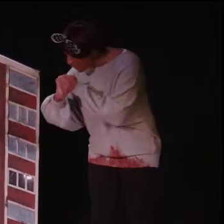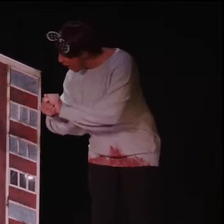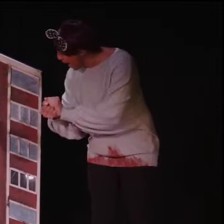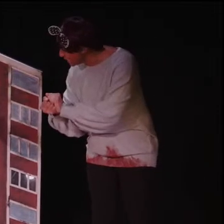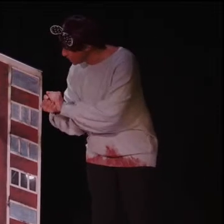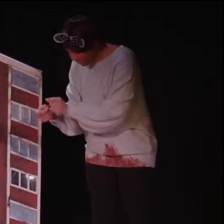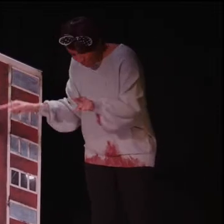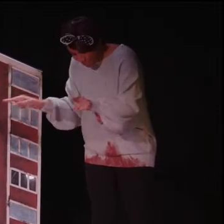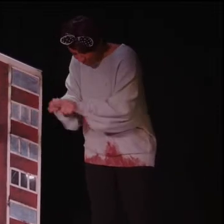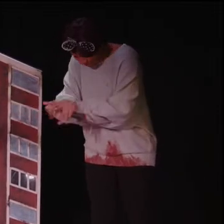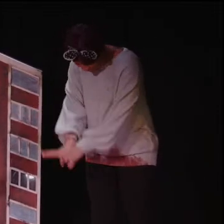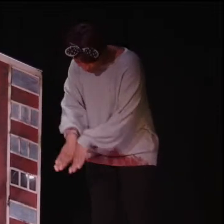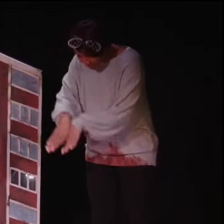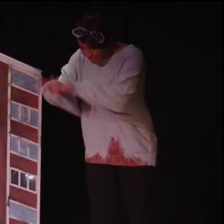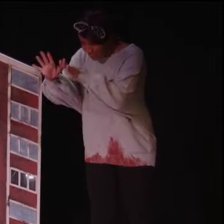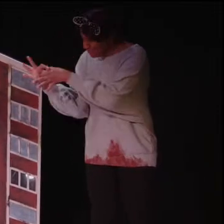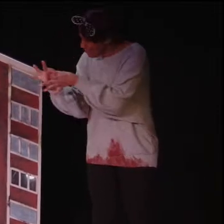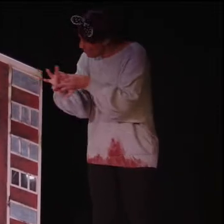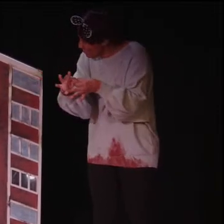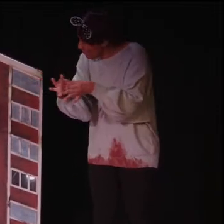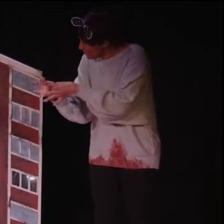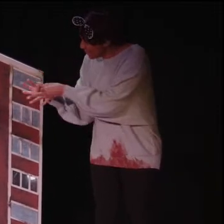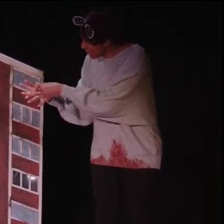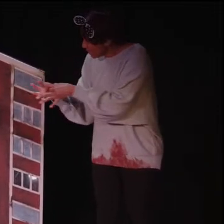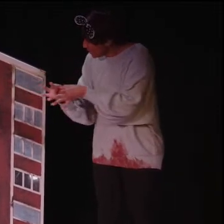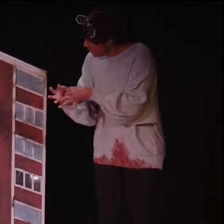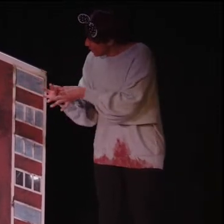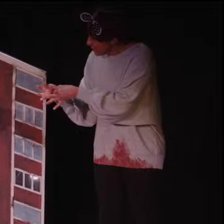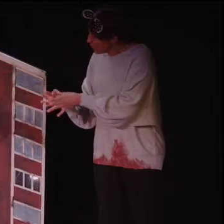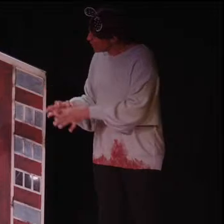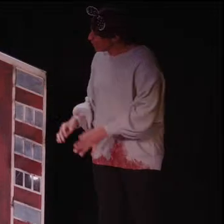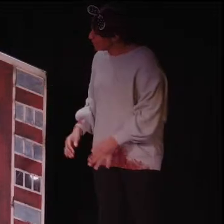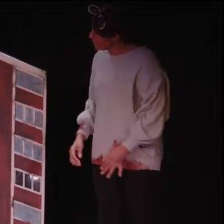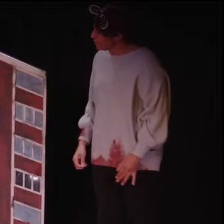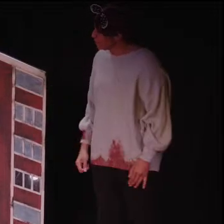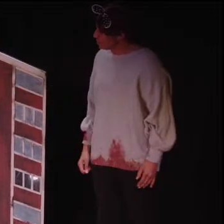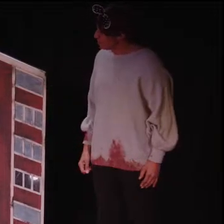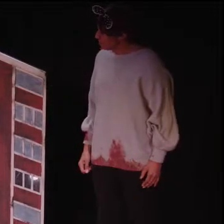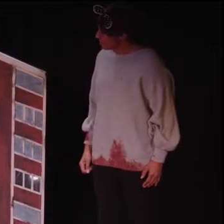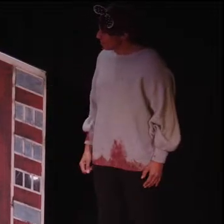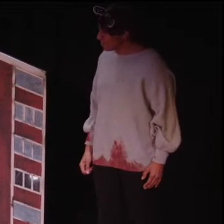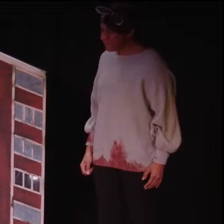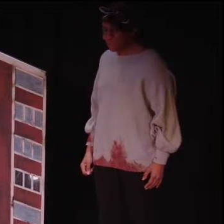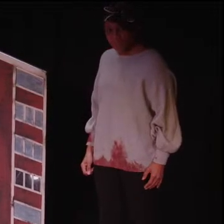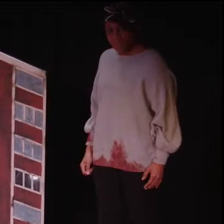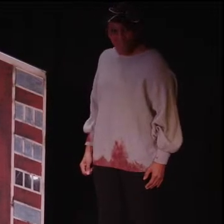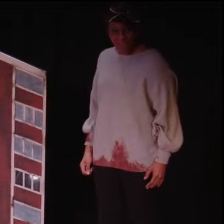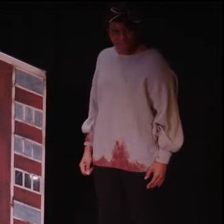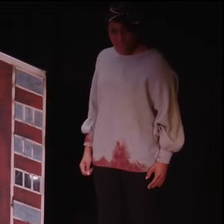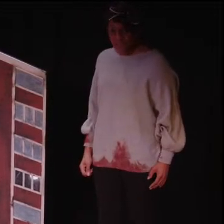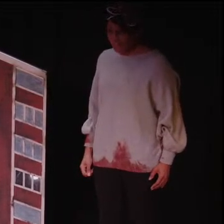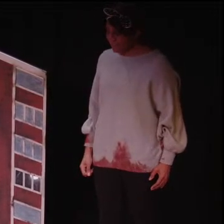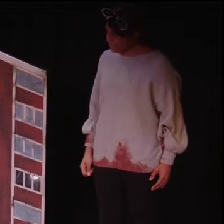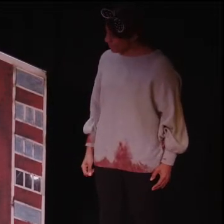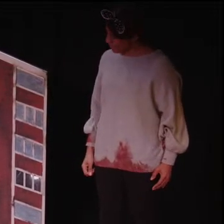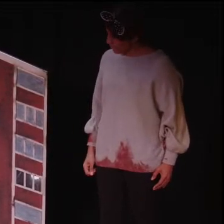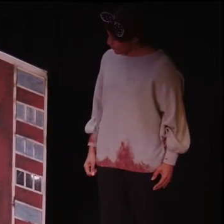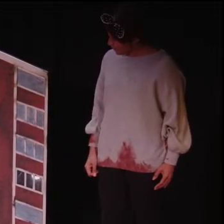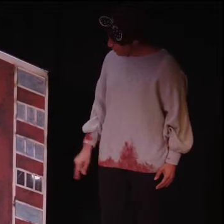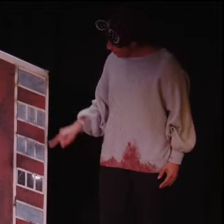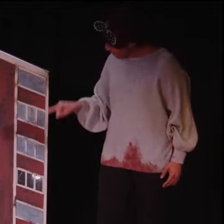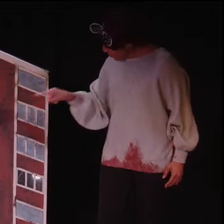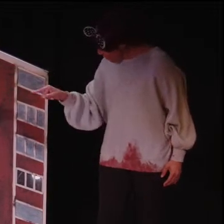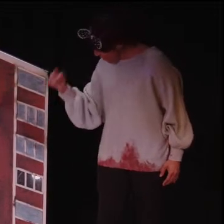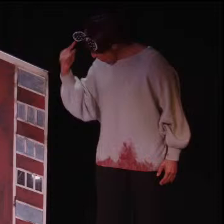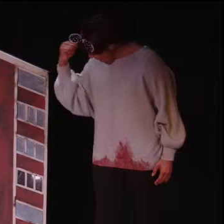your friends, whose love had spoke ever since it could speak from an infant freely that it was